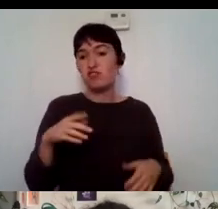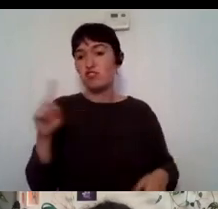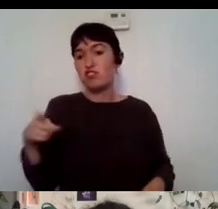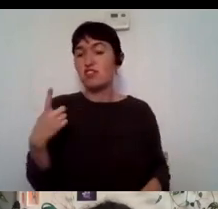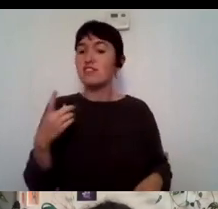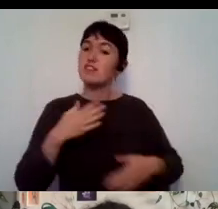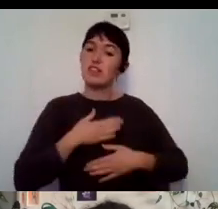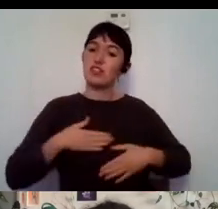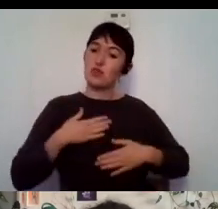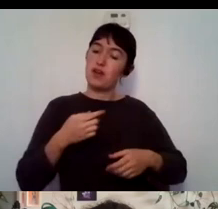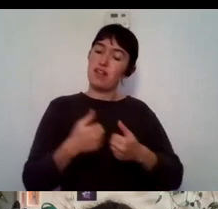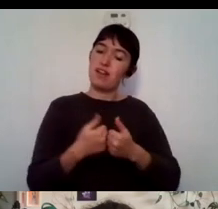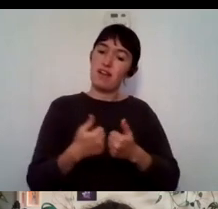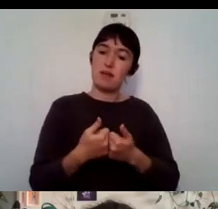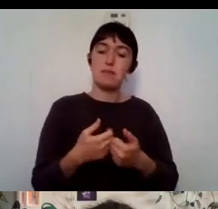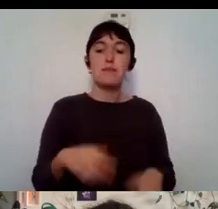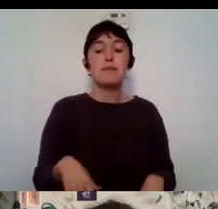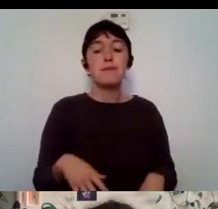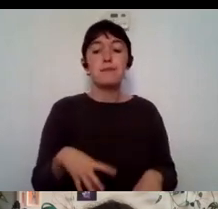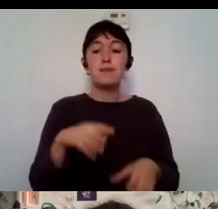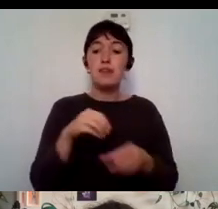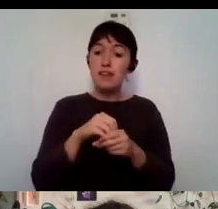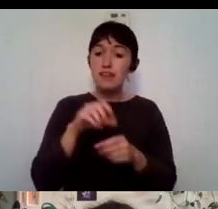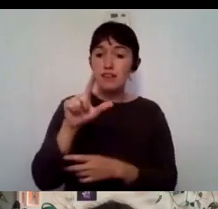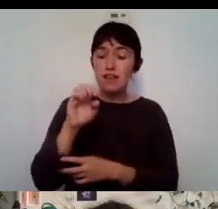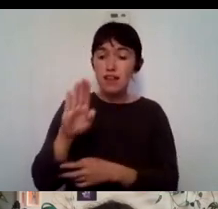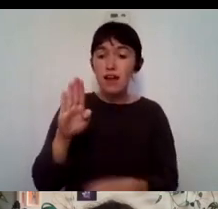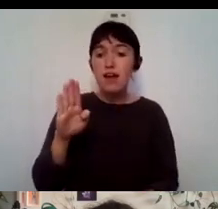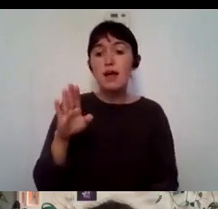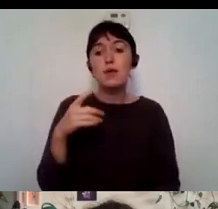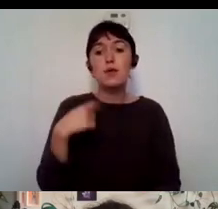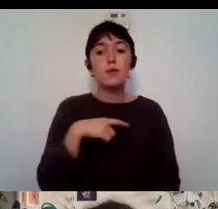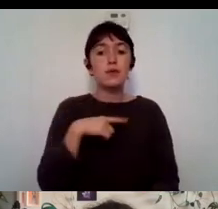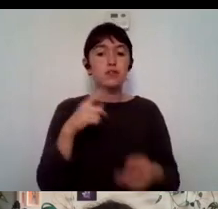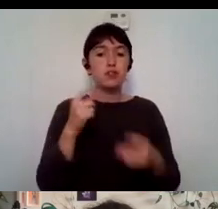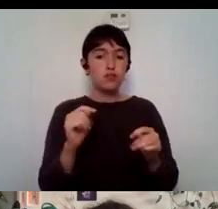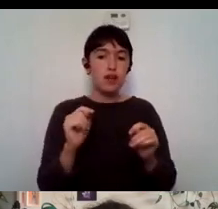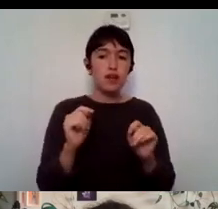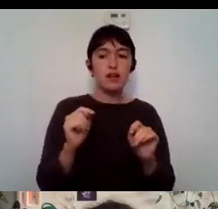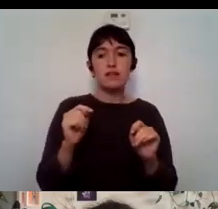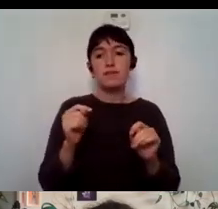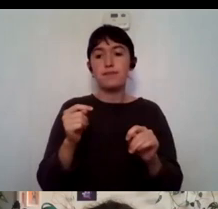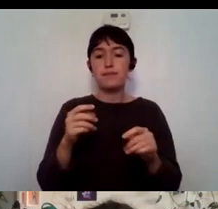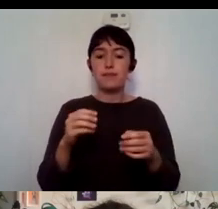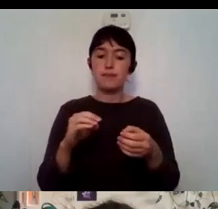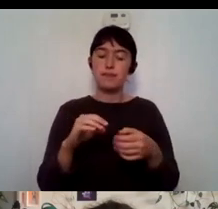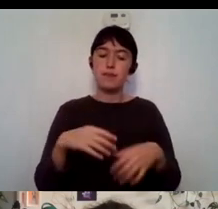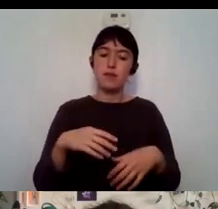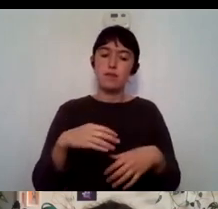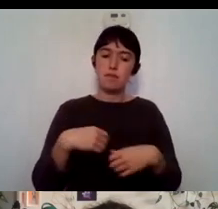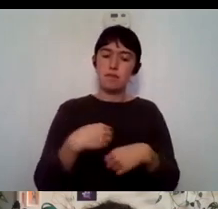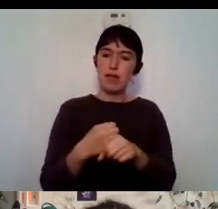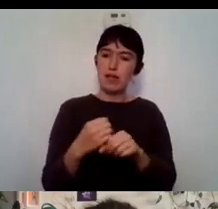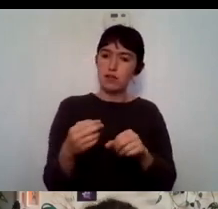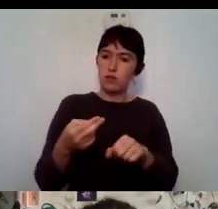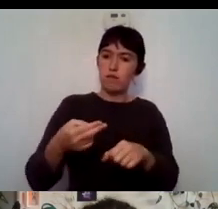actually, so the idea is that we would try and sort of normalize those experiences to failure. Okay, it's okay. You are going to lose